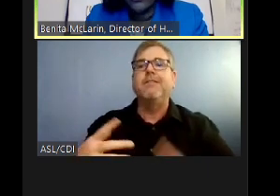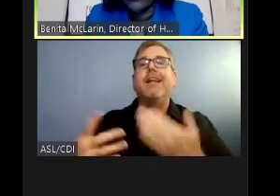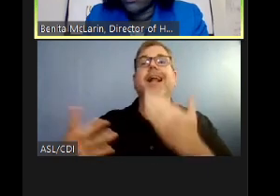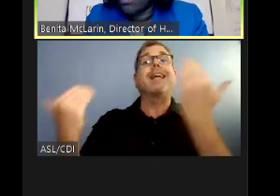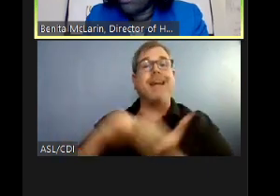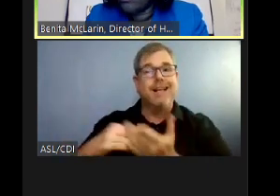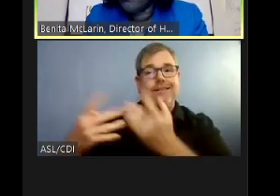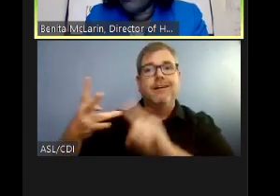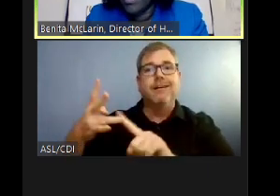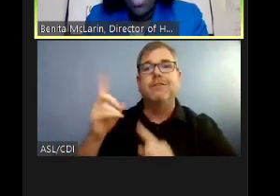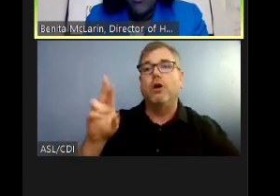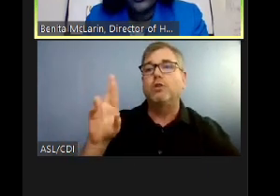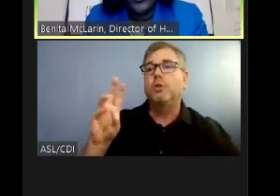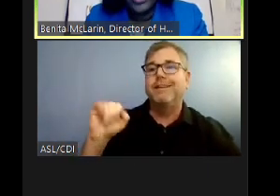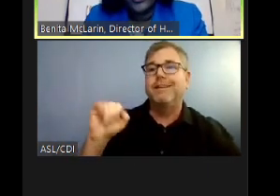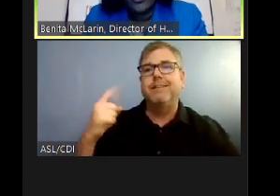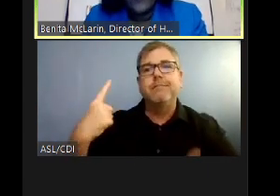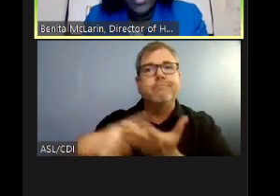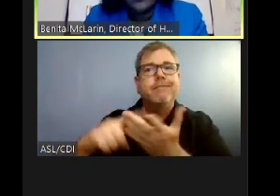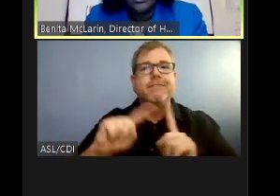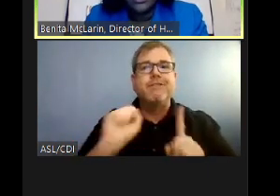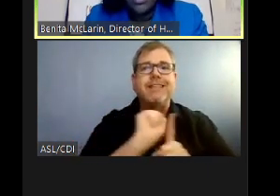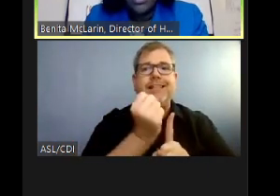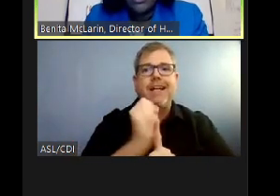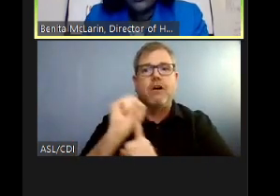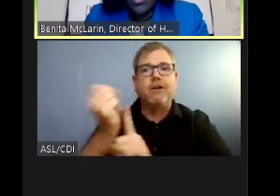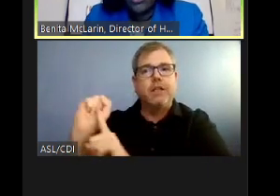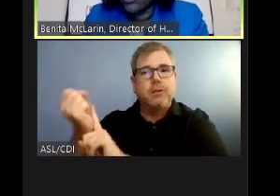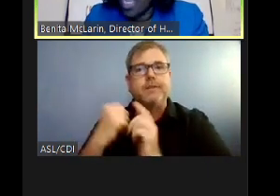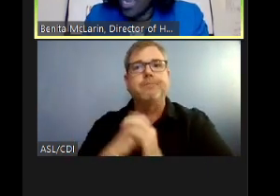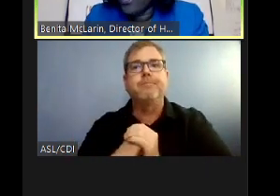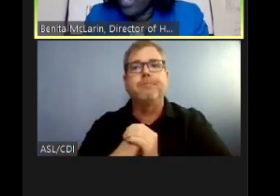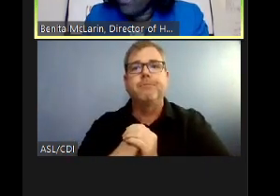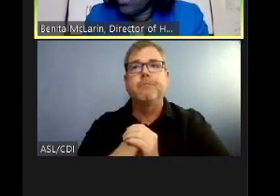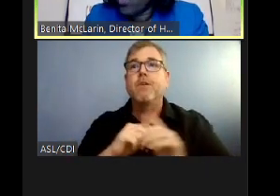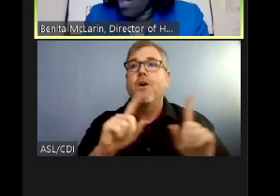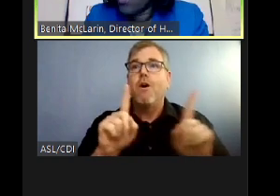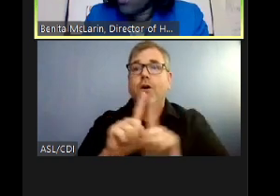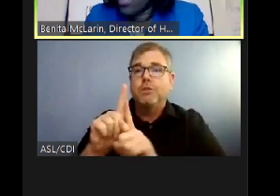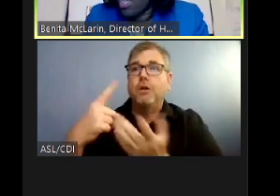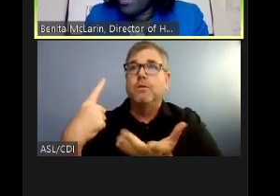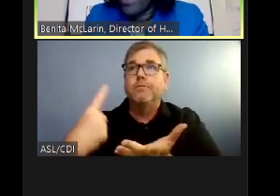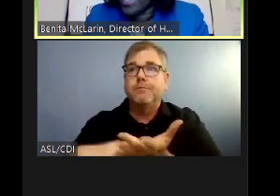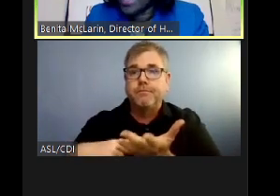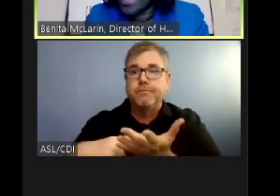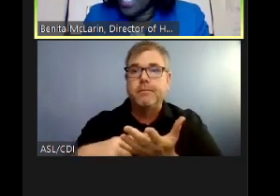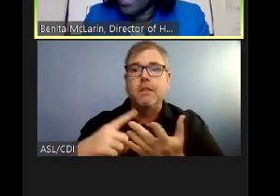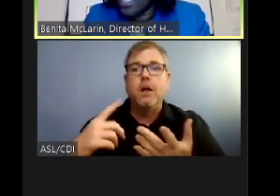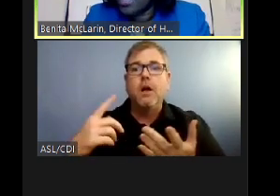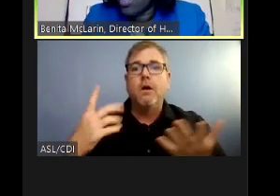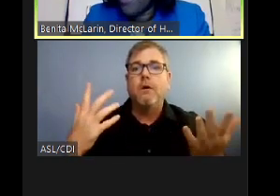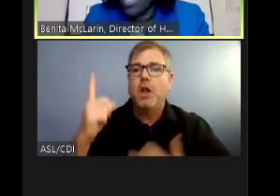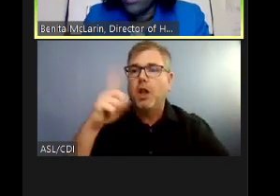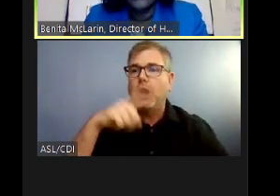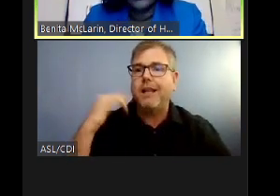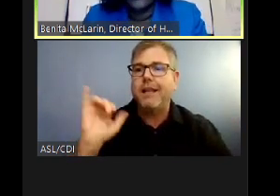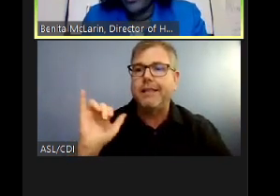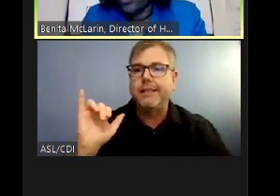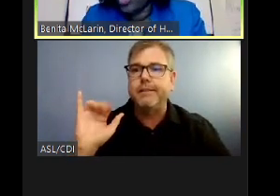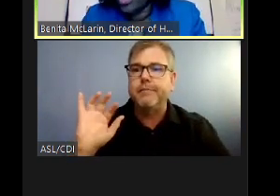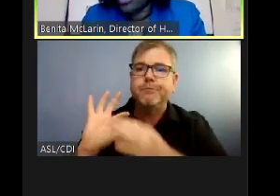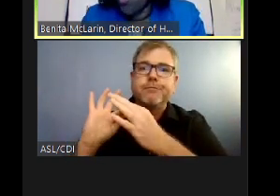about our how we're doing with our vaccine. Dr. Tyler Evans will also come and back again and talk about